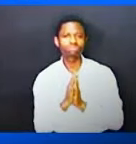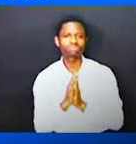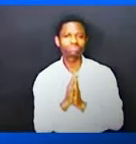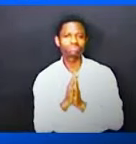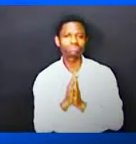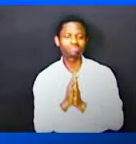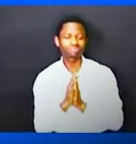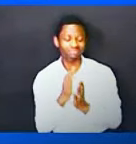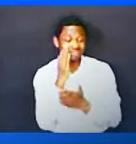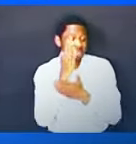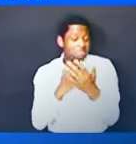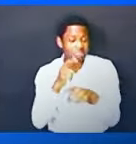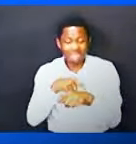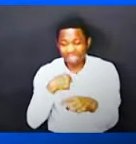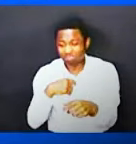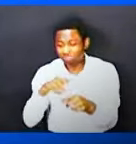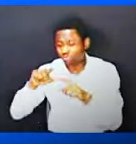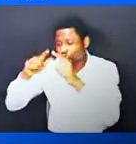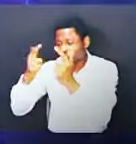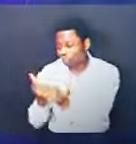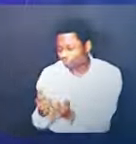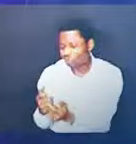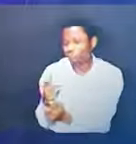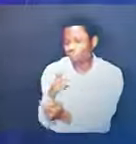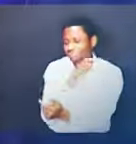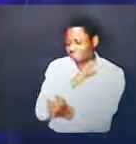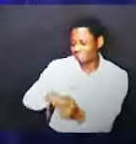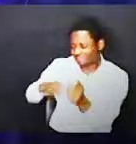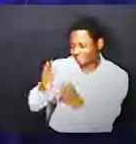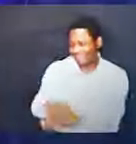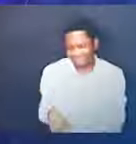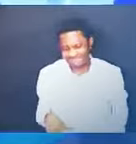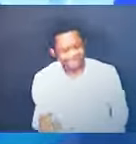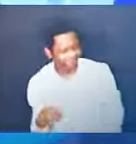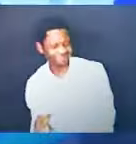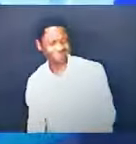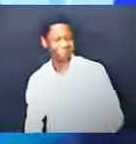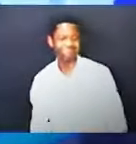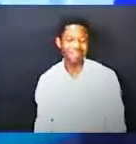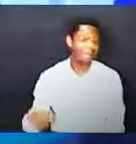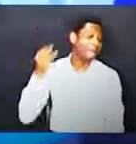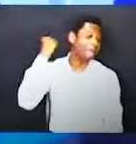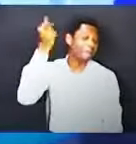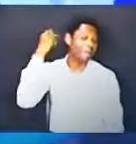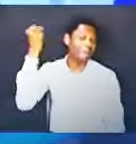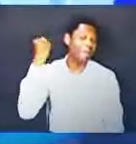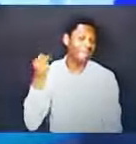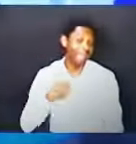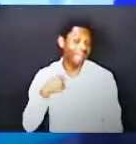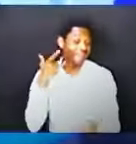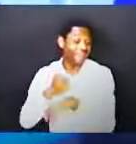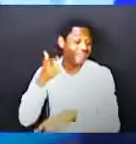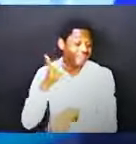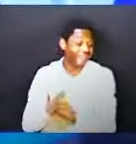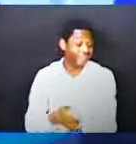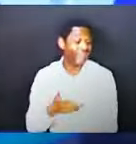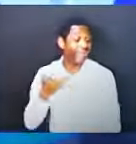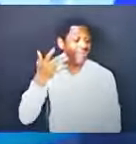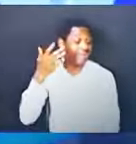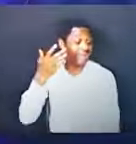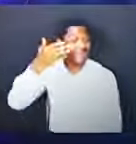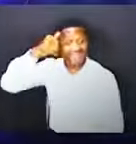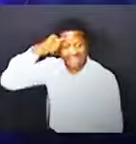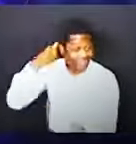Sometimes you find some Christians say those days when we used to drink, you have not changed.